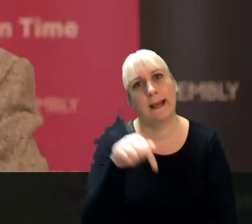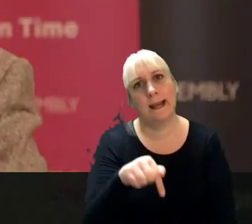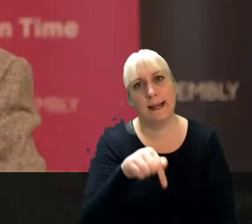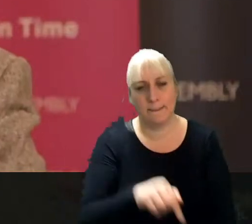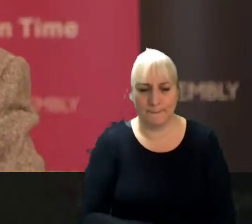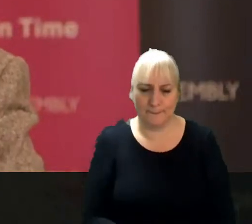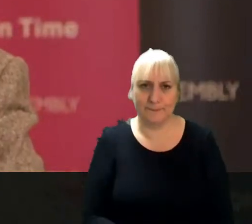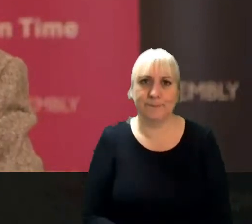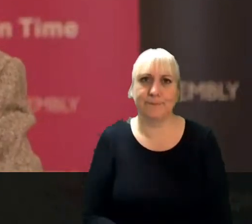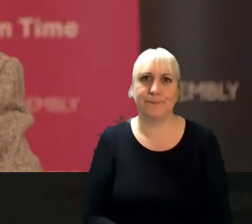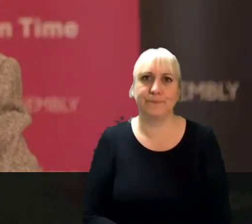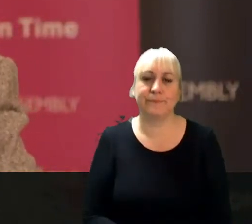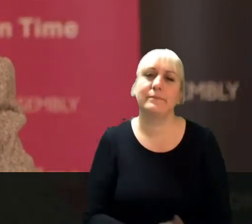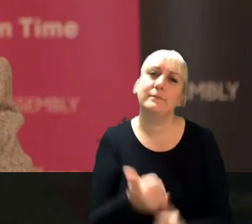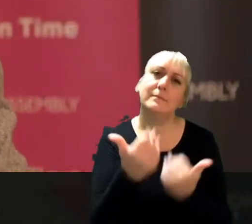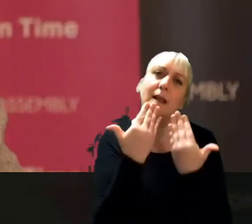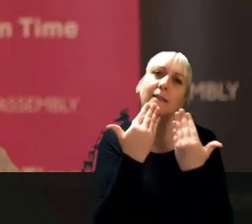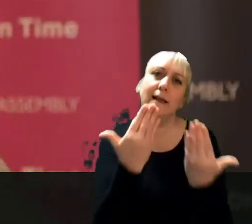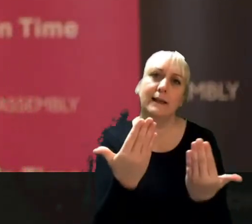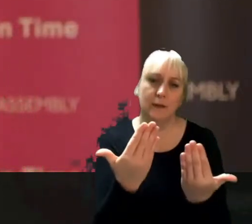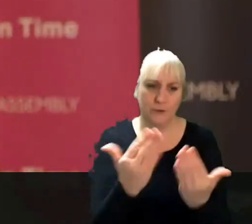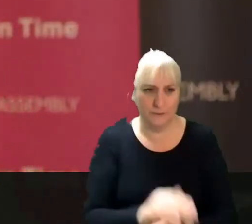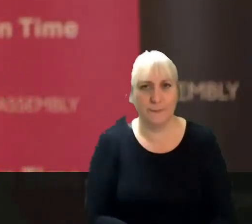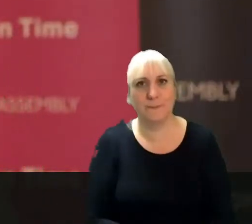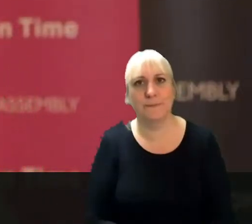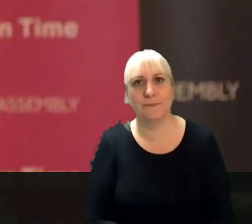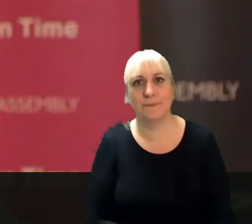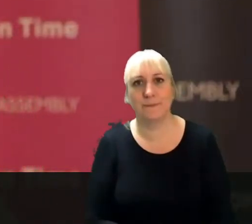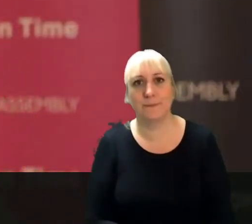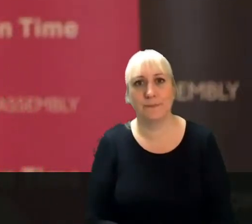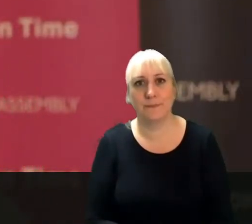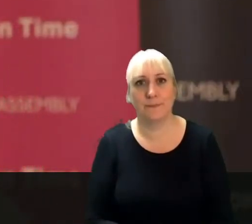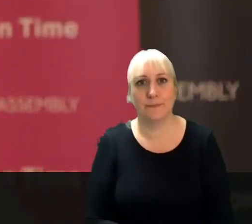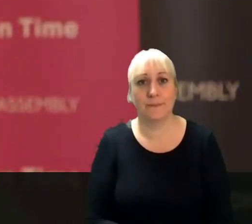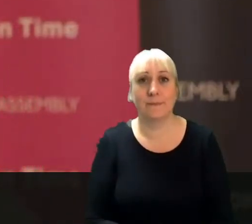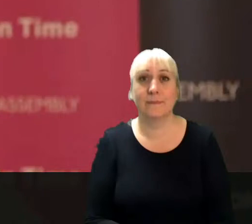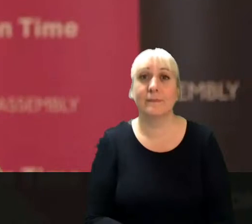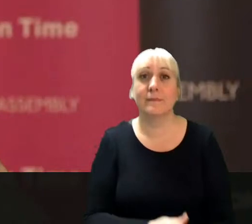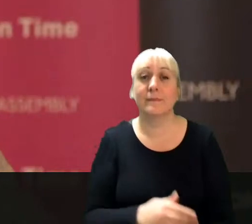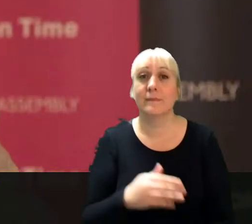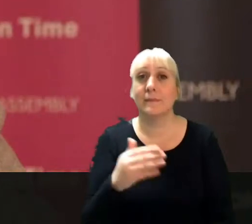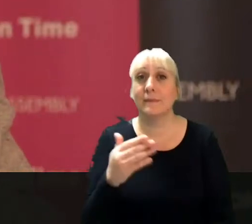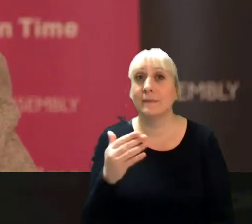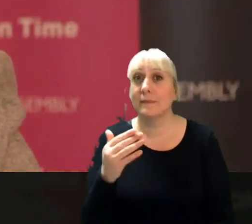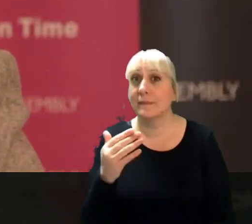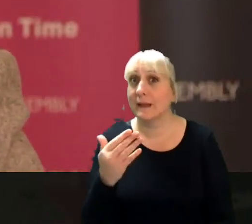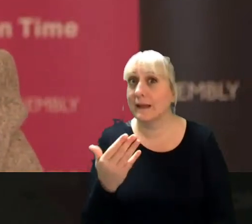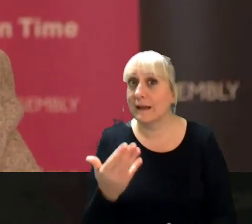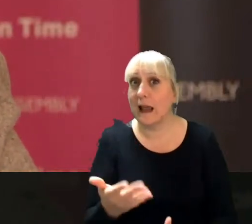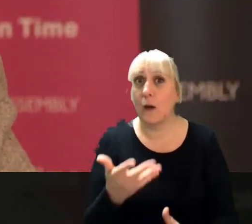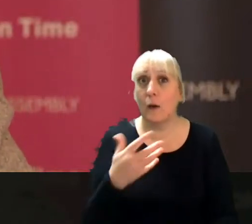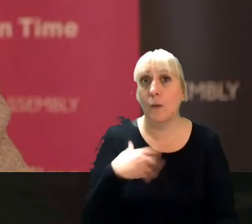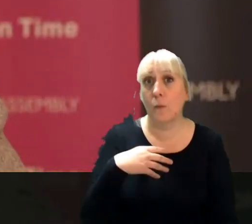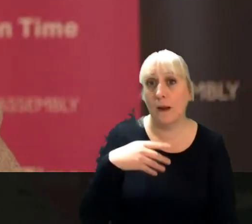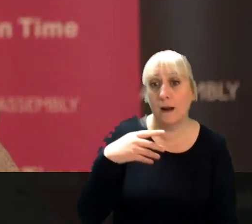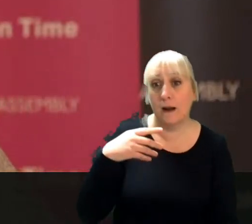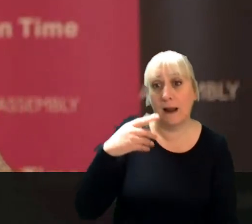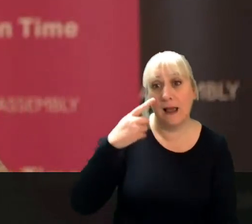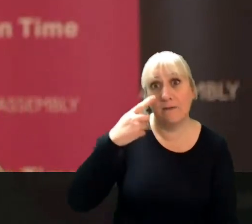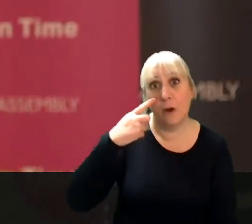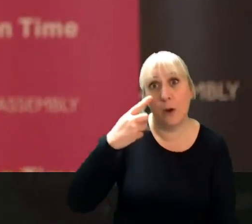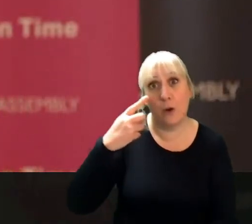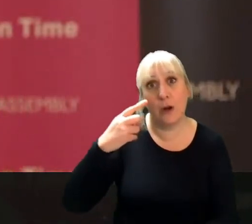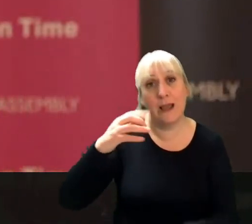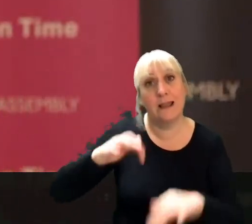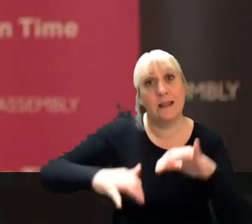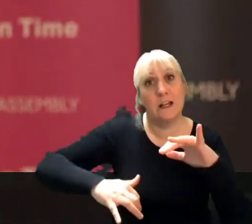Right. Thank you, Mr. Mayor. I'd like to move us back to the chat section and select 3